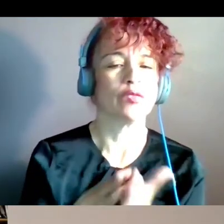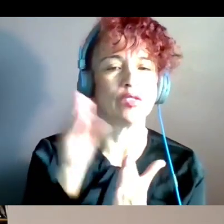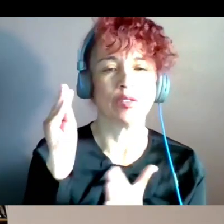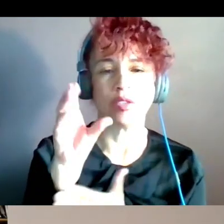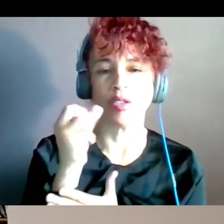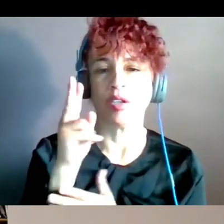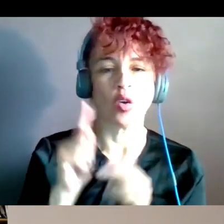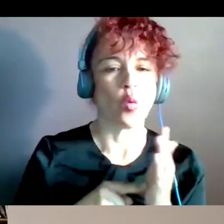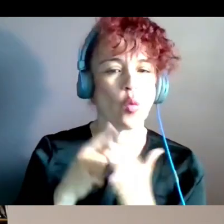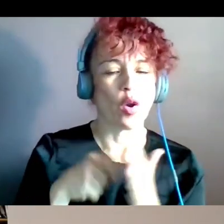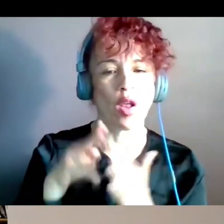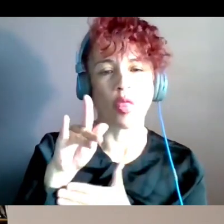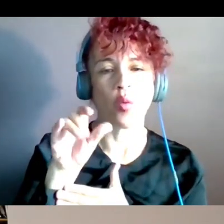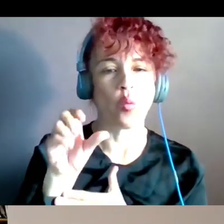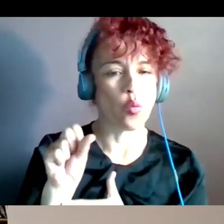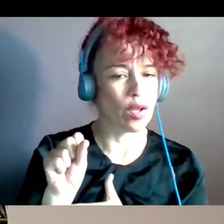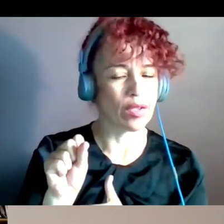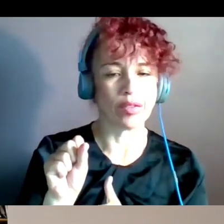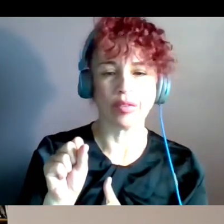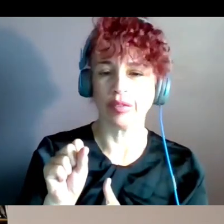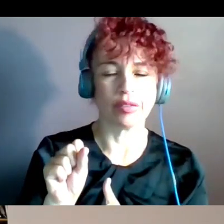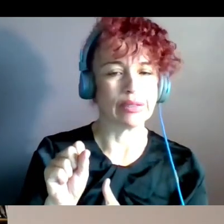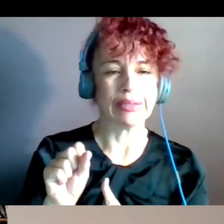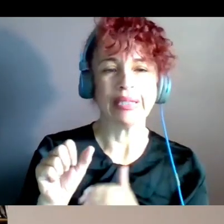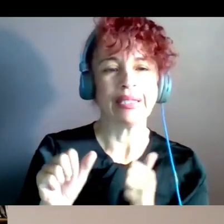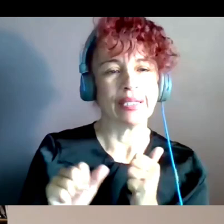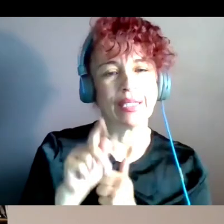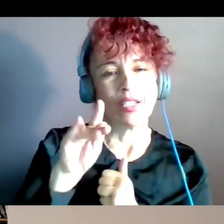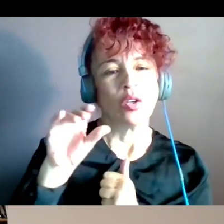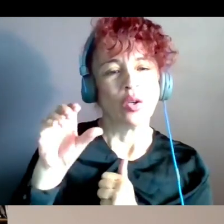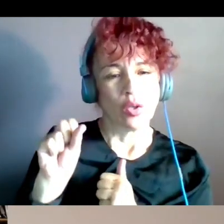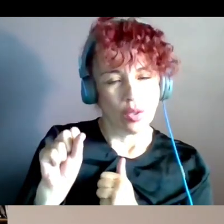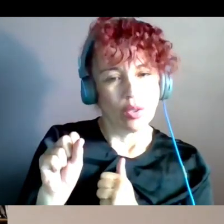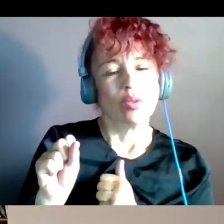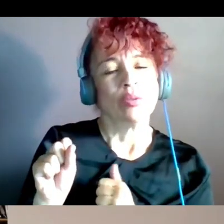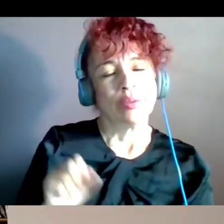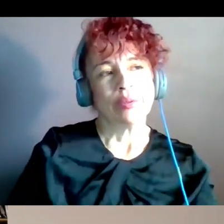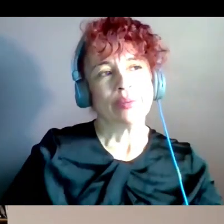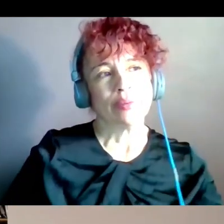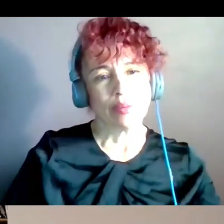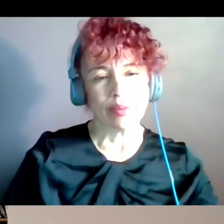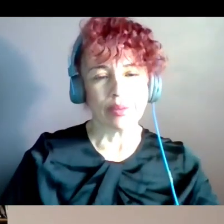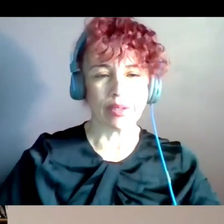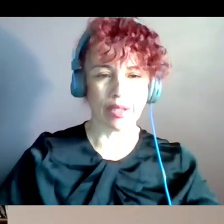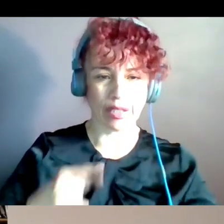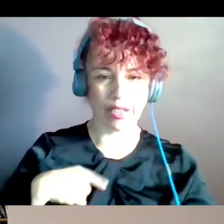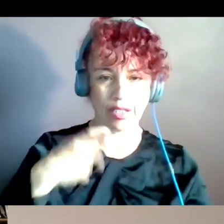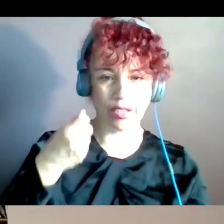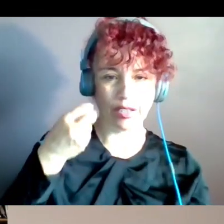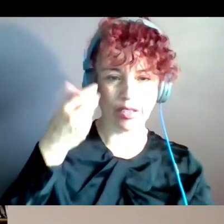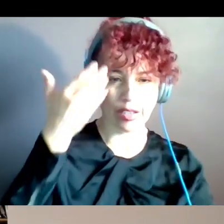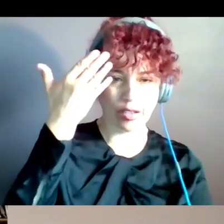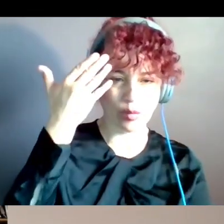arbor, whatever it was, tool, the dangerous to use tool? So let me clarify. The Arbortech